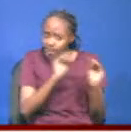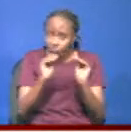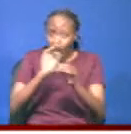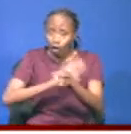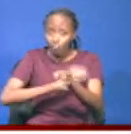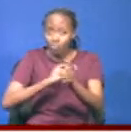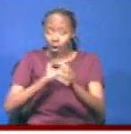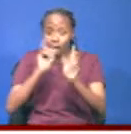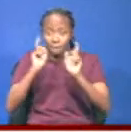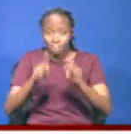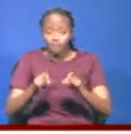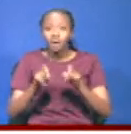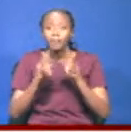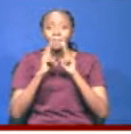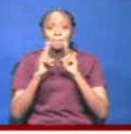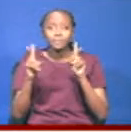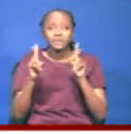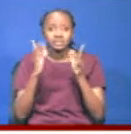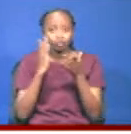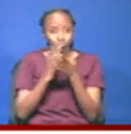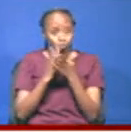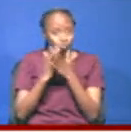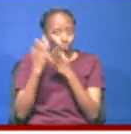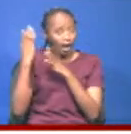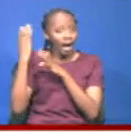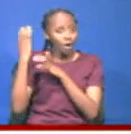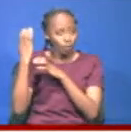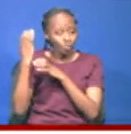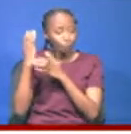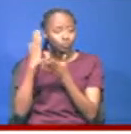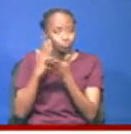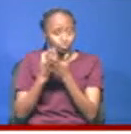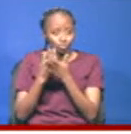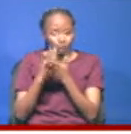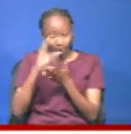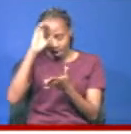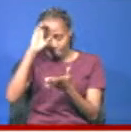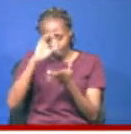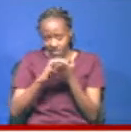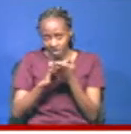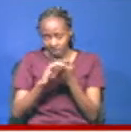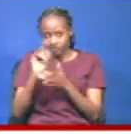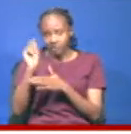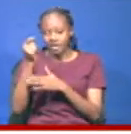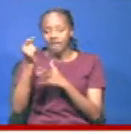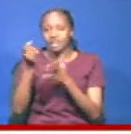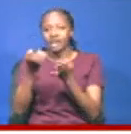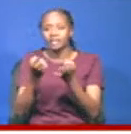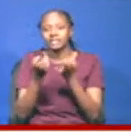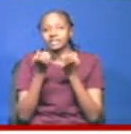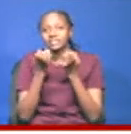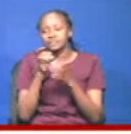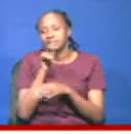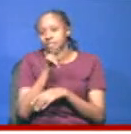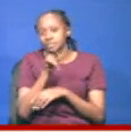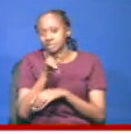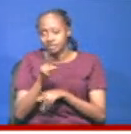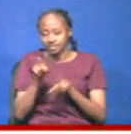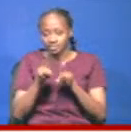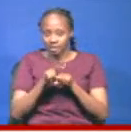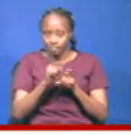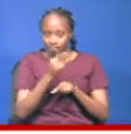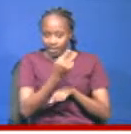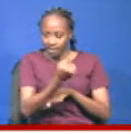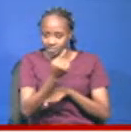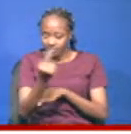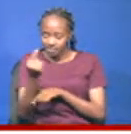And I hope that's what, and I believe that's what Kenya deserves, and that's what each and every